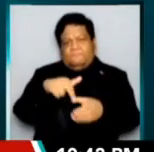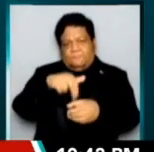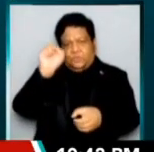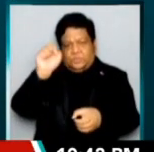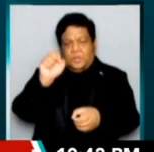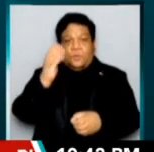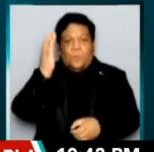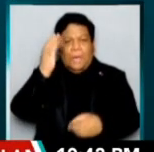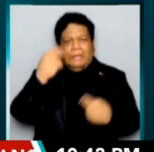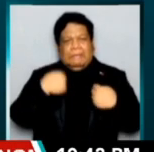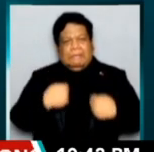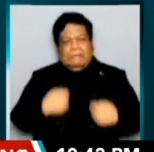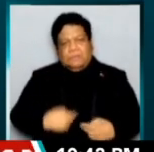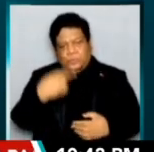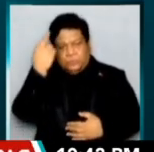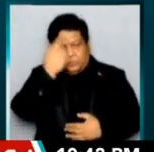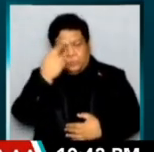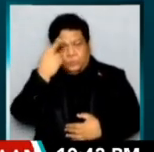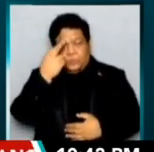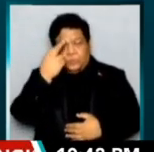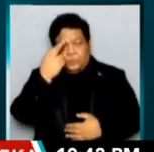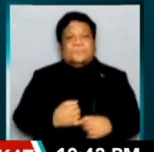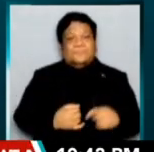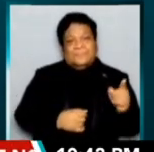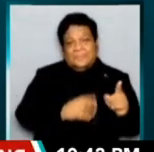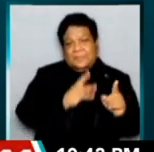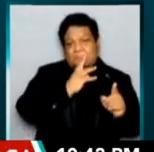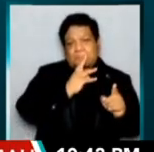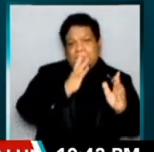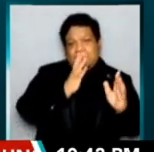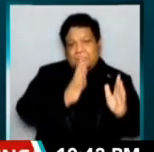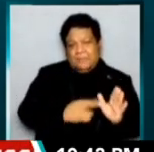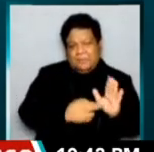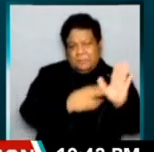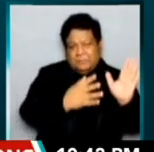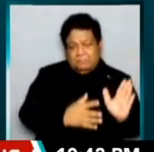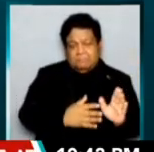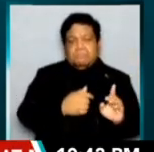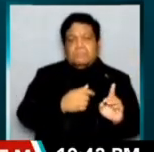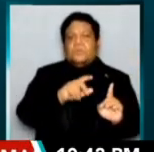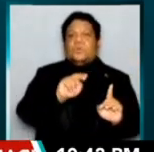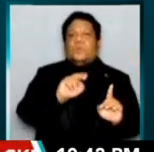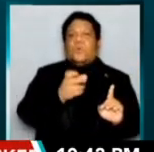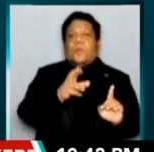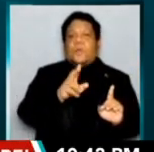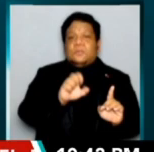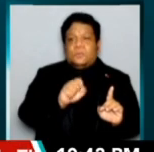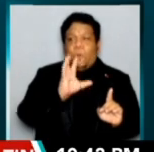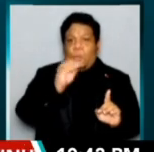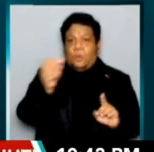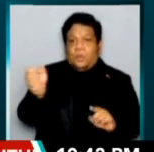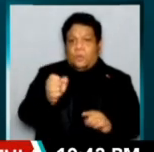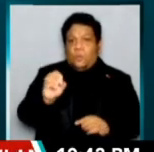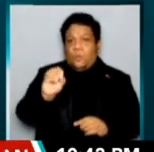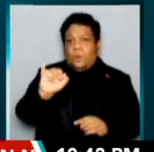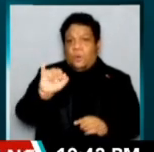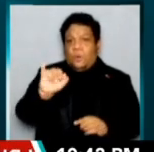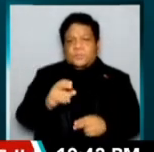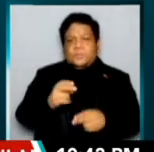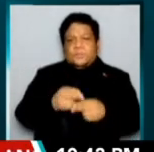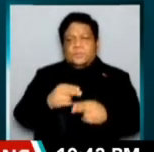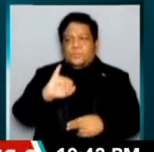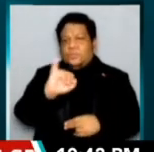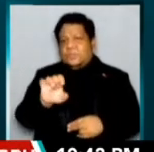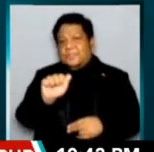Presidential Spokesperson Carlo Nograles, itinalagang officer in charge ng kagawaran si Undersecretary Jim Sampulna.